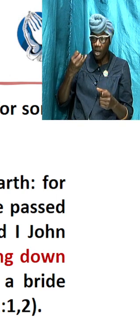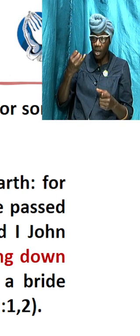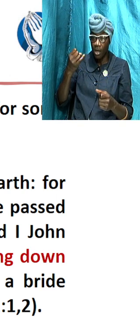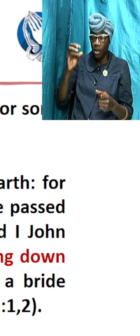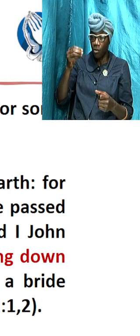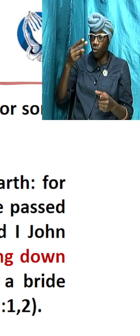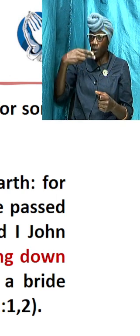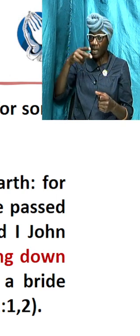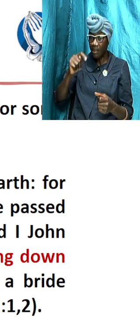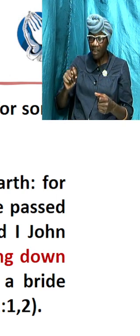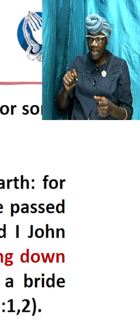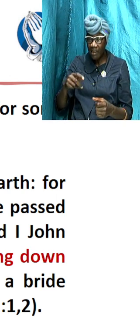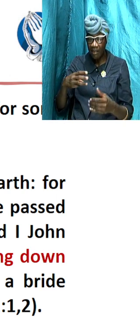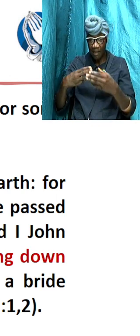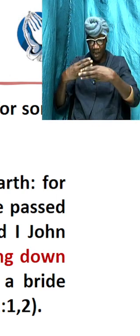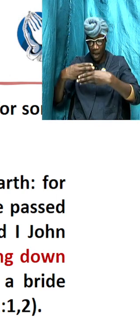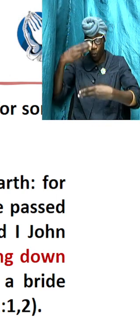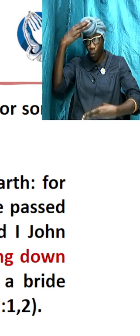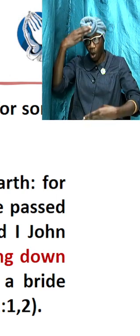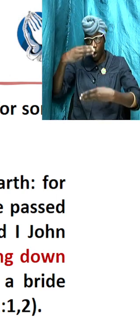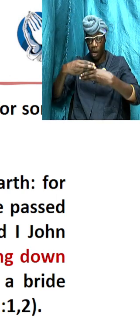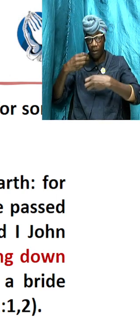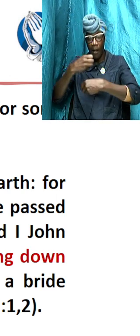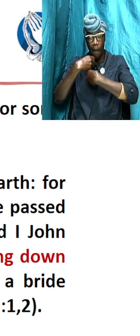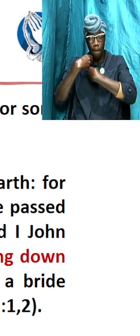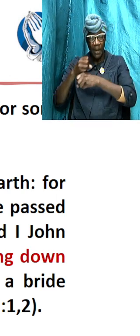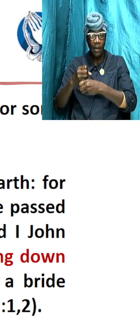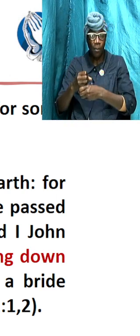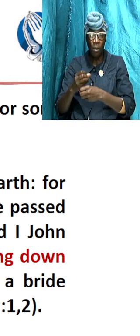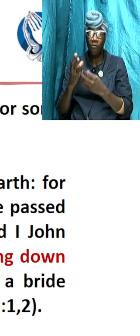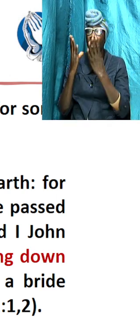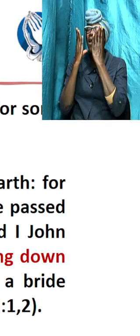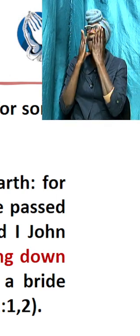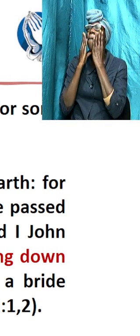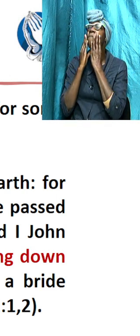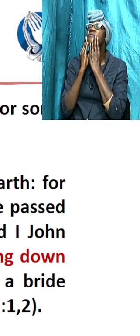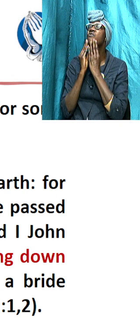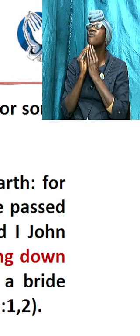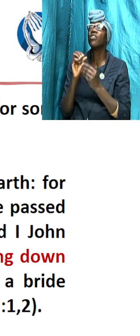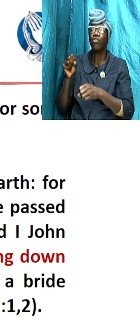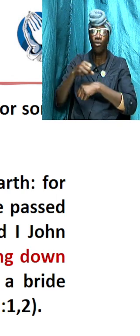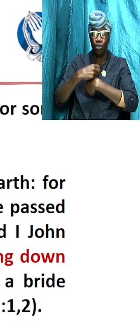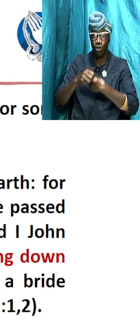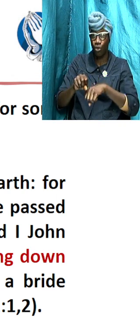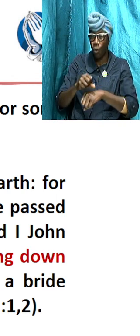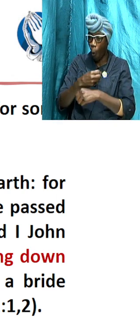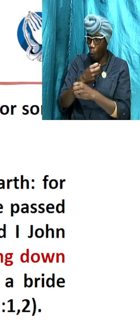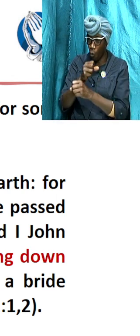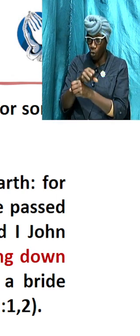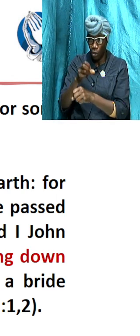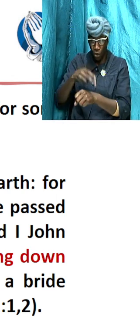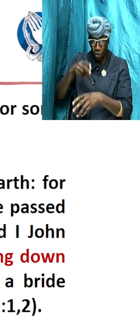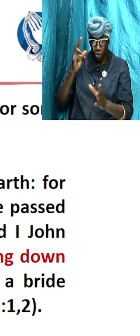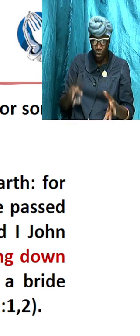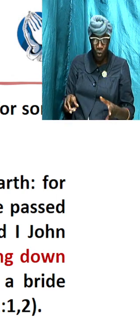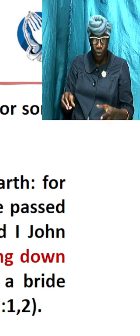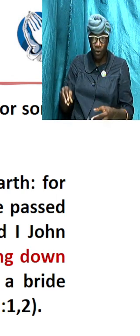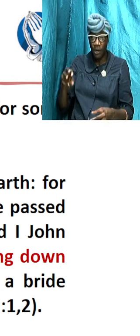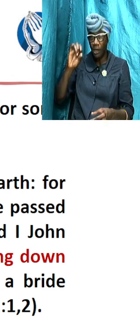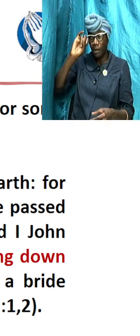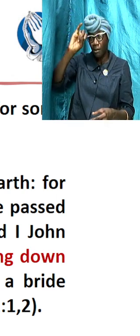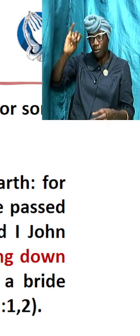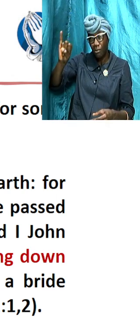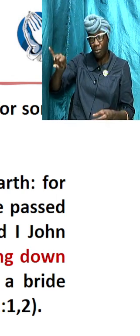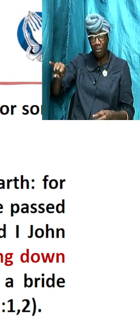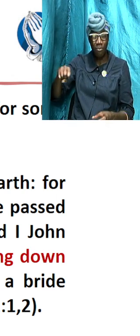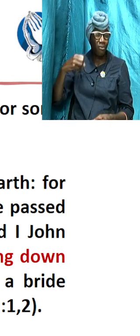walls are made up of the most precious stone. He says it's made up of the jasper. It's made up of the sapphire. It's made up of the